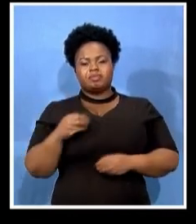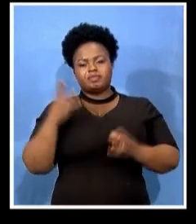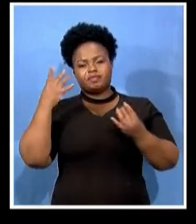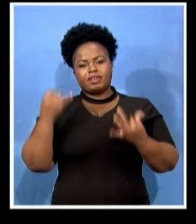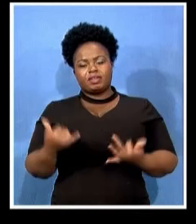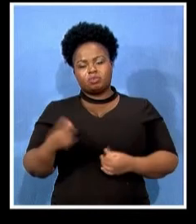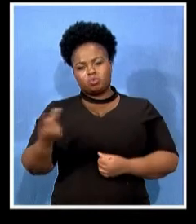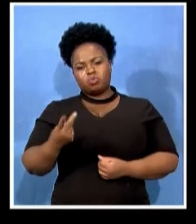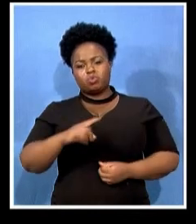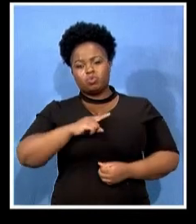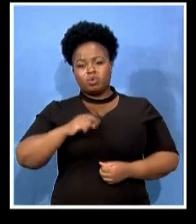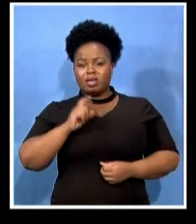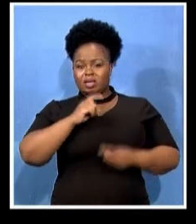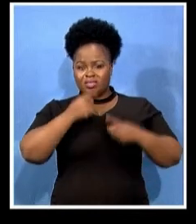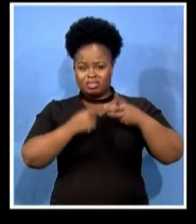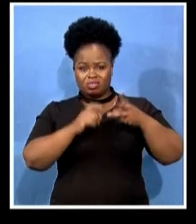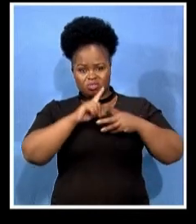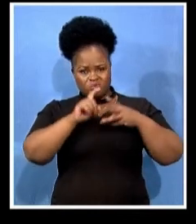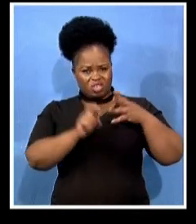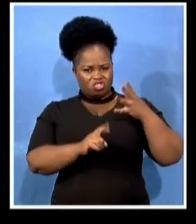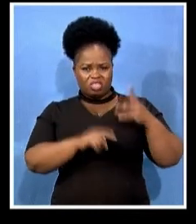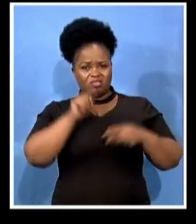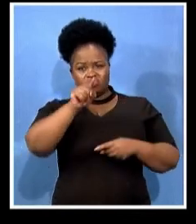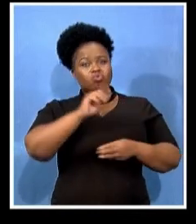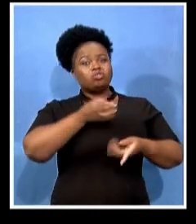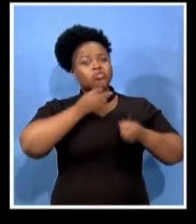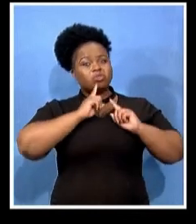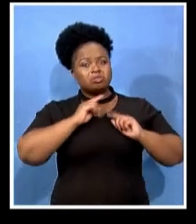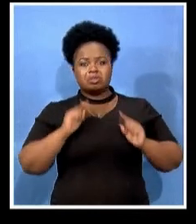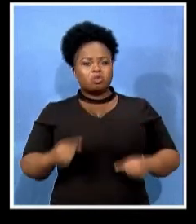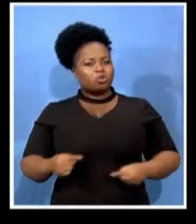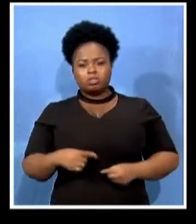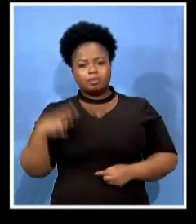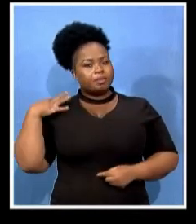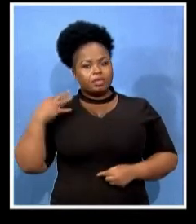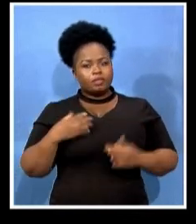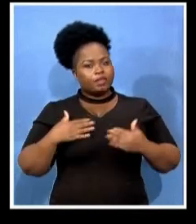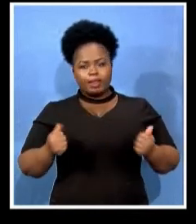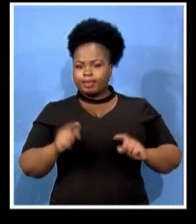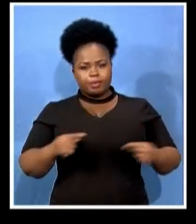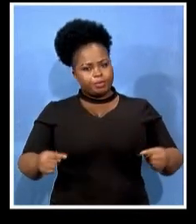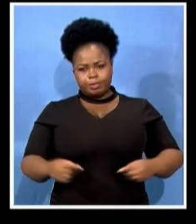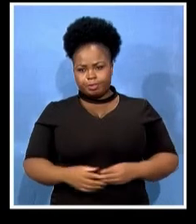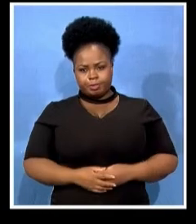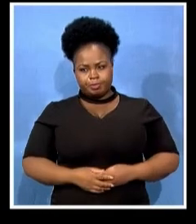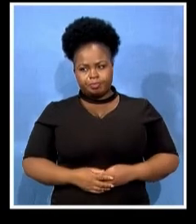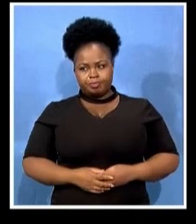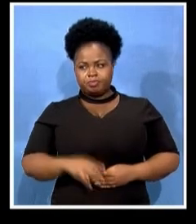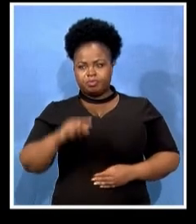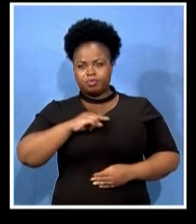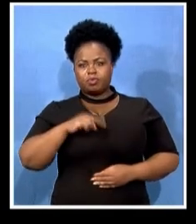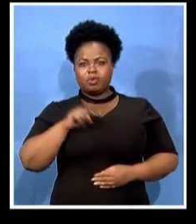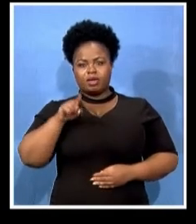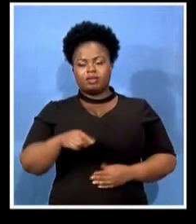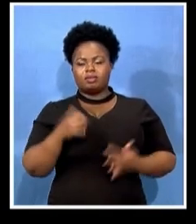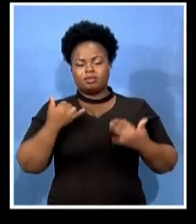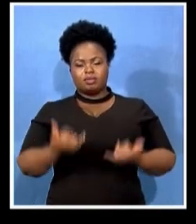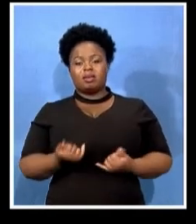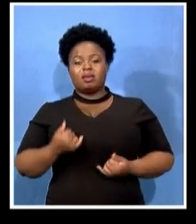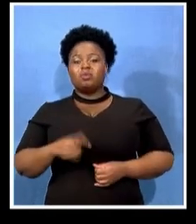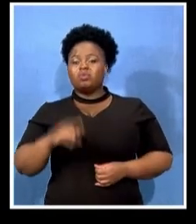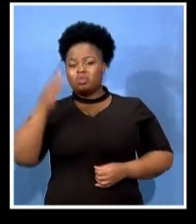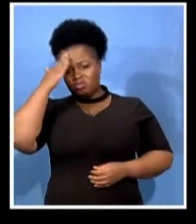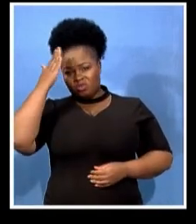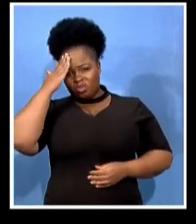cannot be answered by the Minister of Health in his capacity, especially because we have come to learn that the primary fundamental